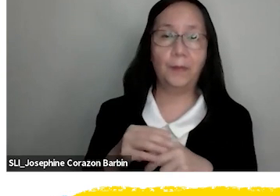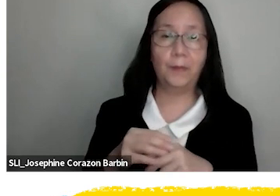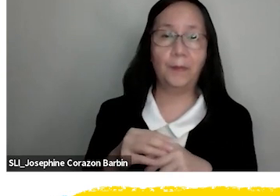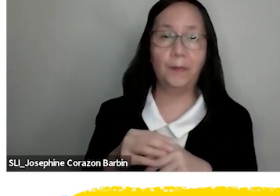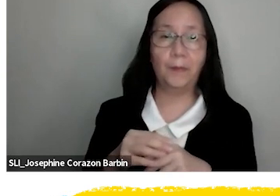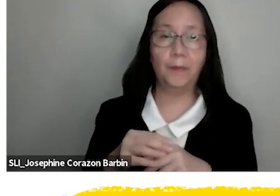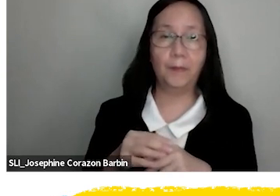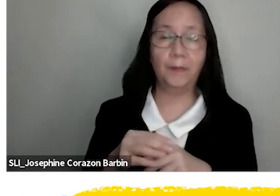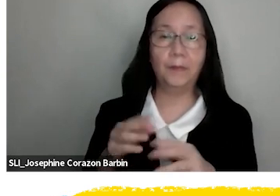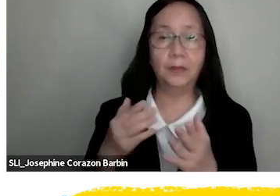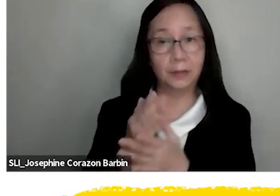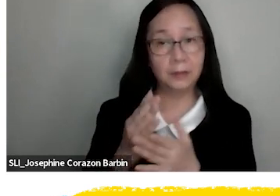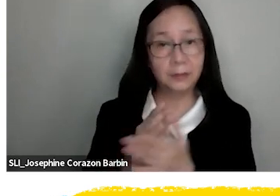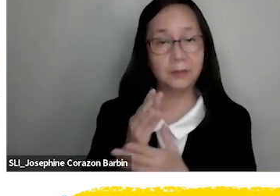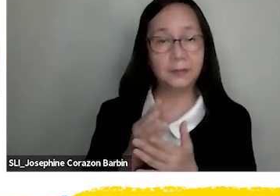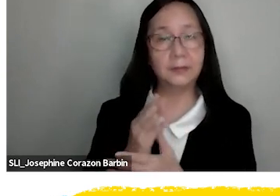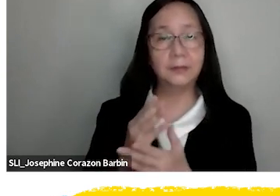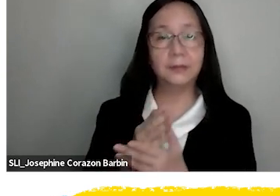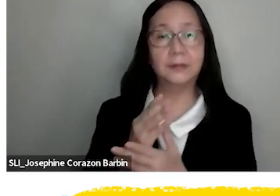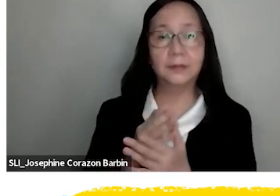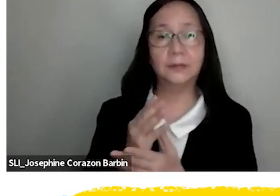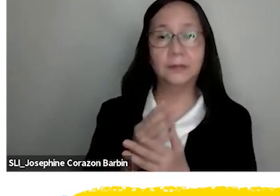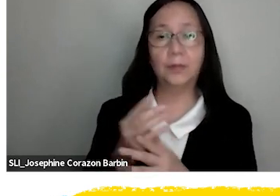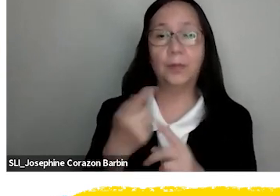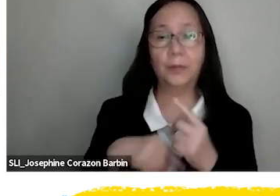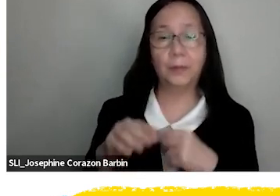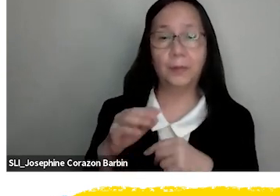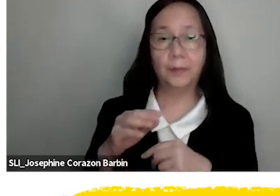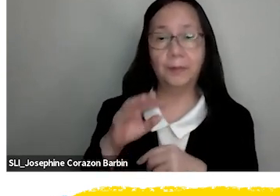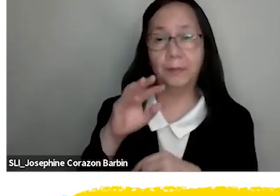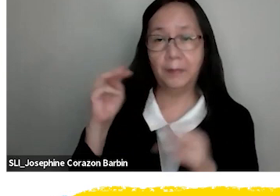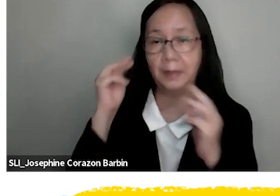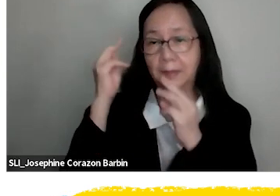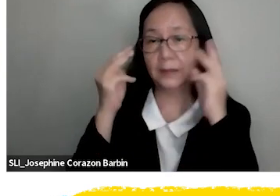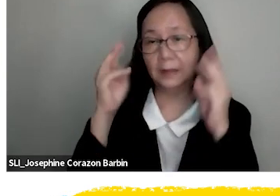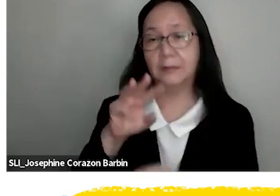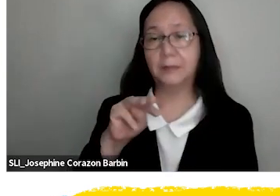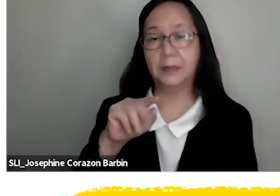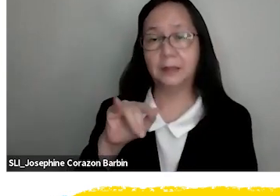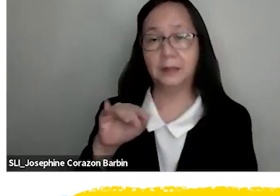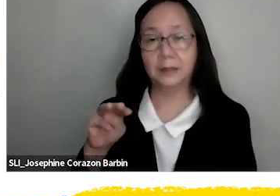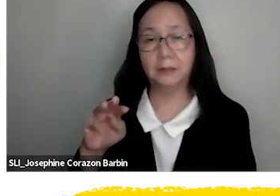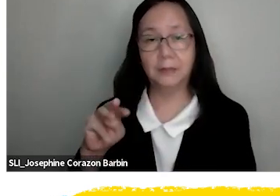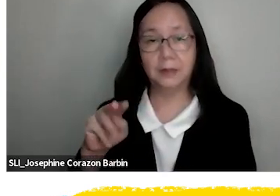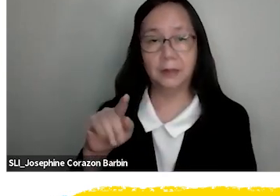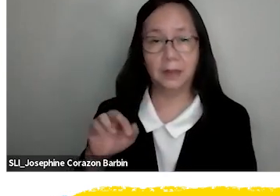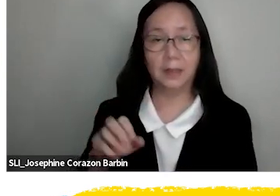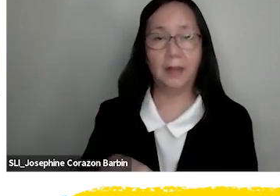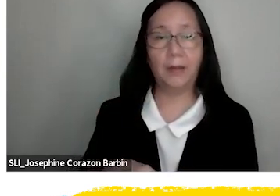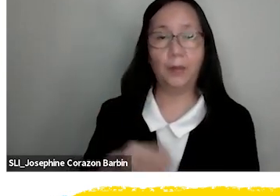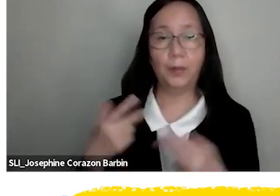ACWC representative on children's rights from Brunei Darussalam, Malaysia, Myanmar. And then we have